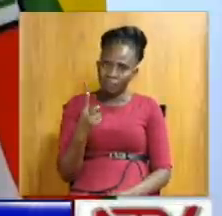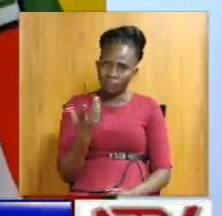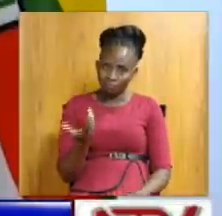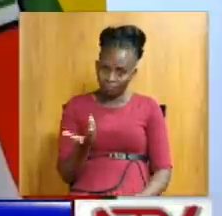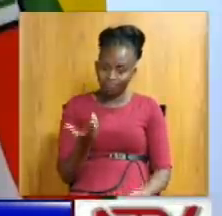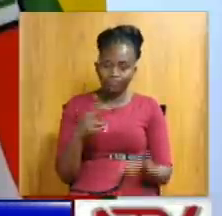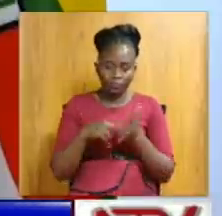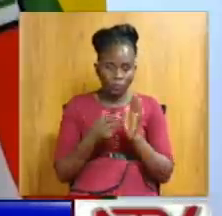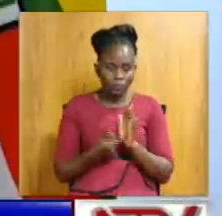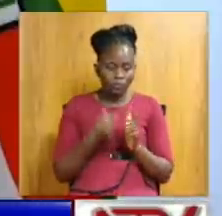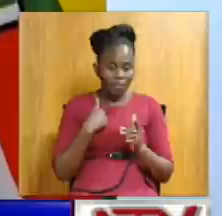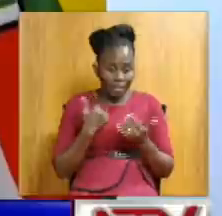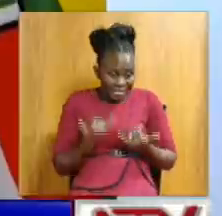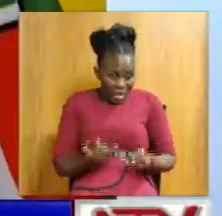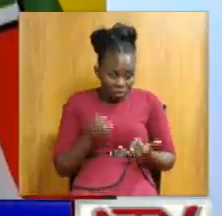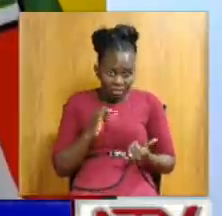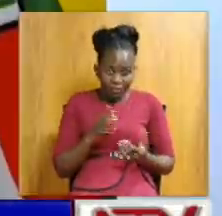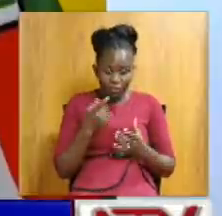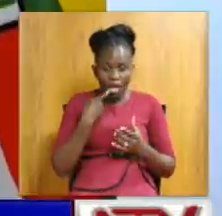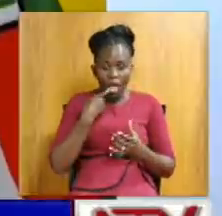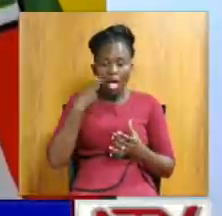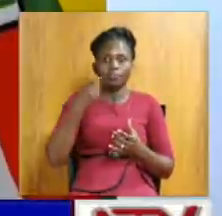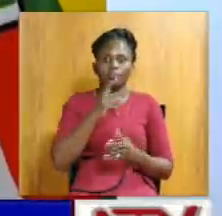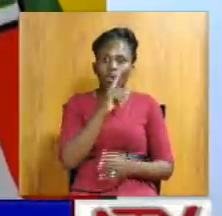2021. So when we test now,